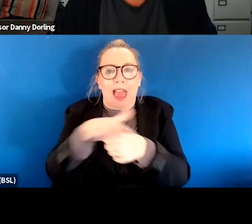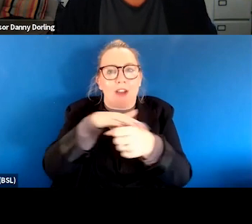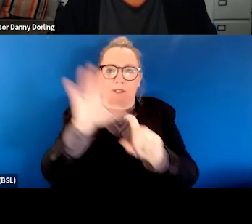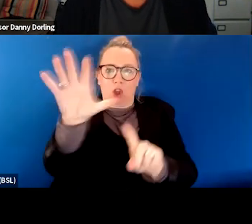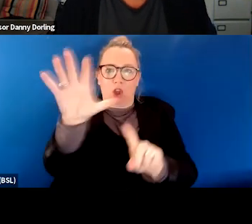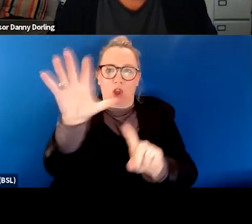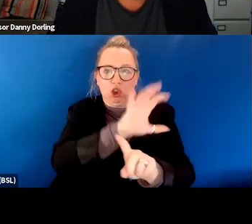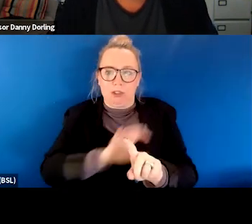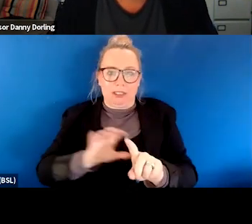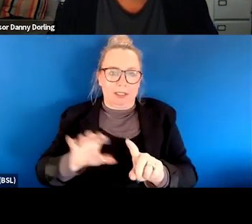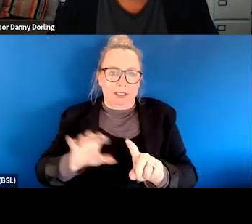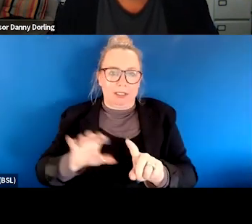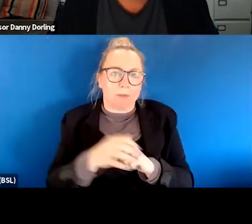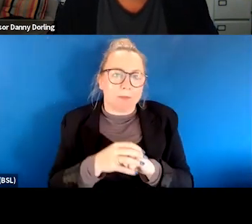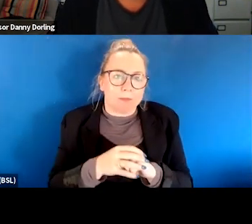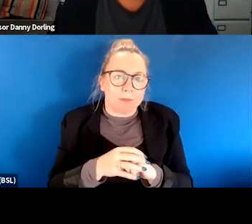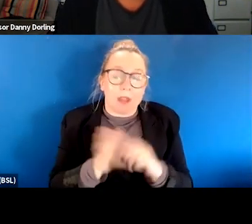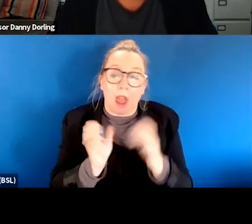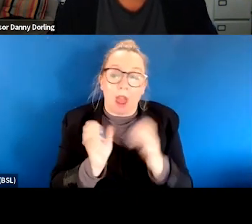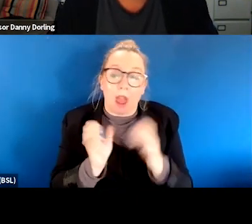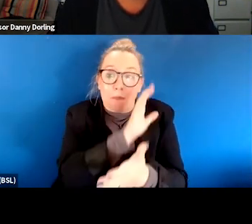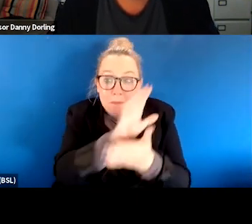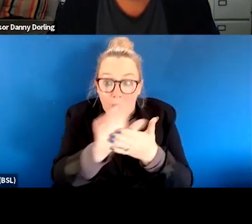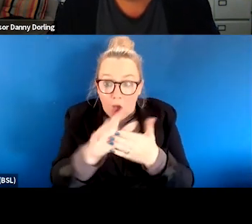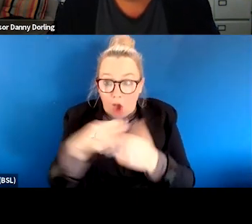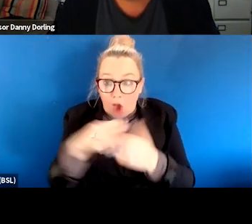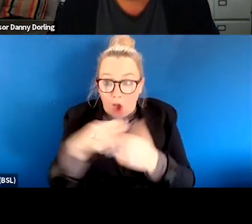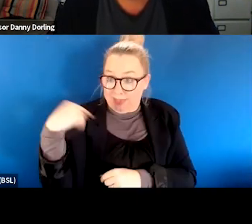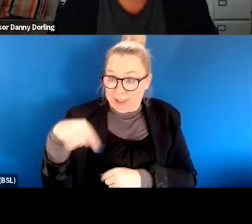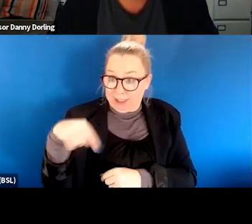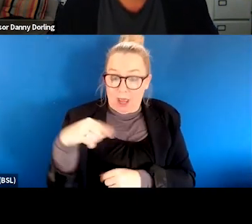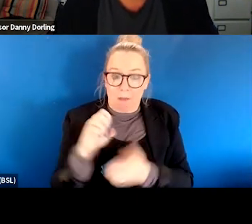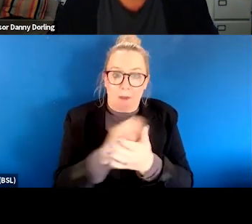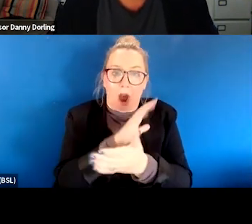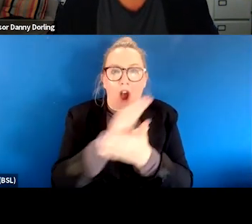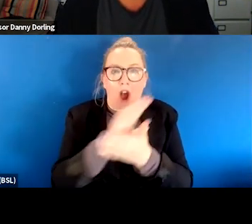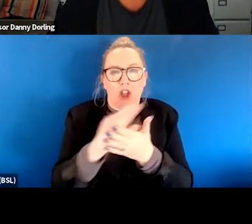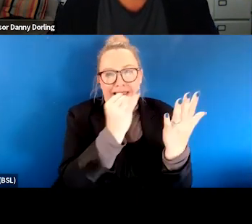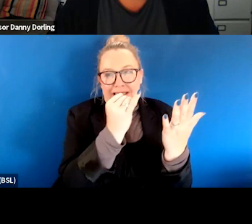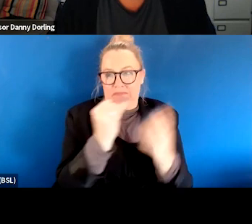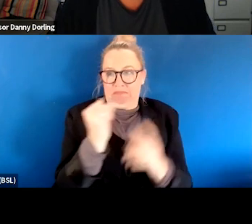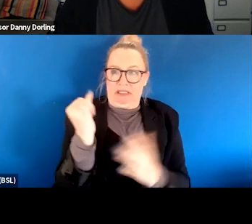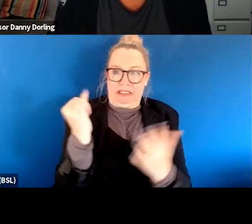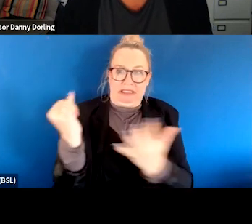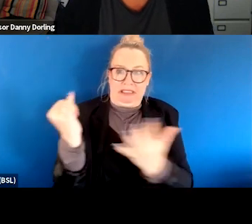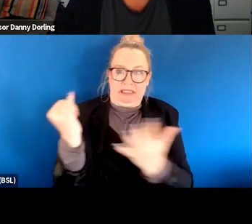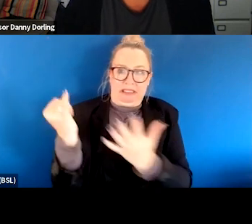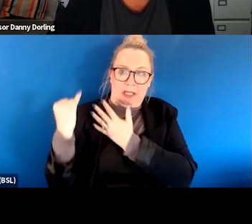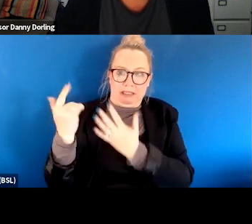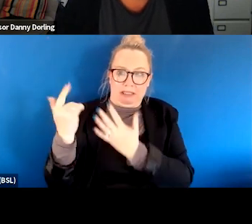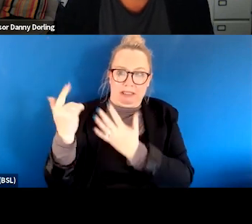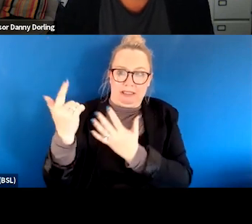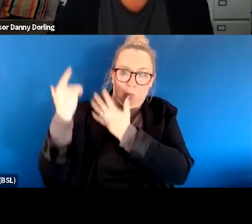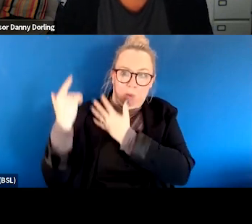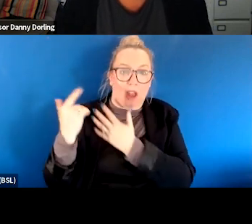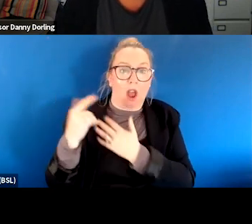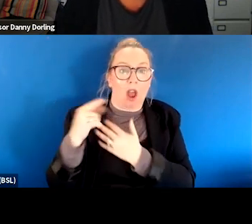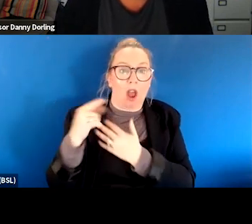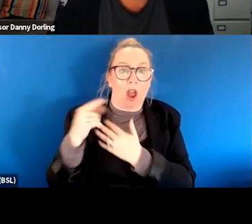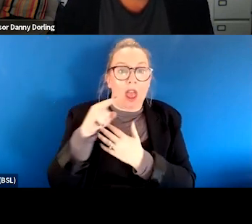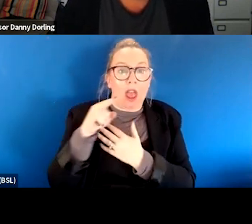In March, this is of this year, just 6-7 weeks ago, over 10% of people in Bournemouth, 10% in